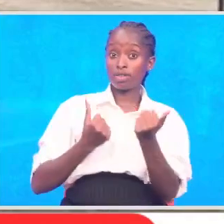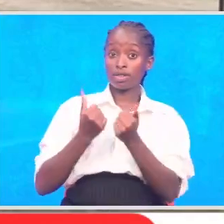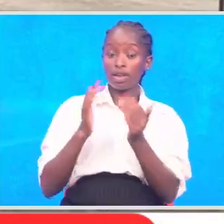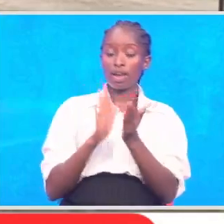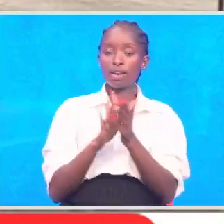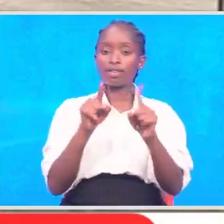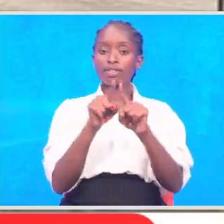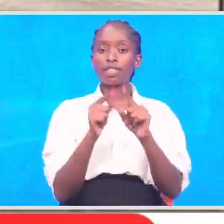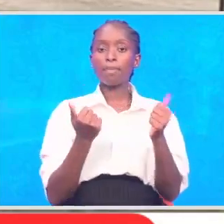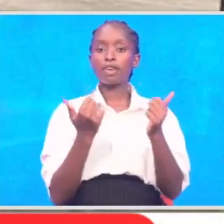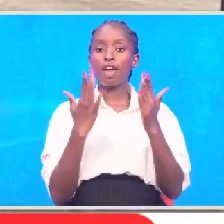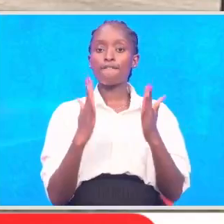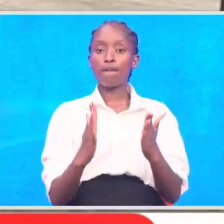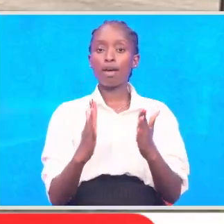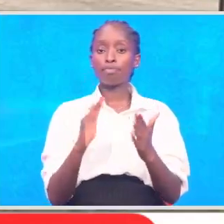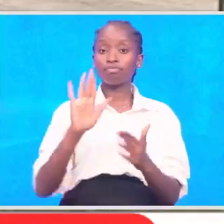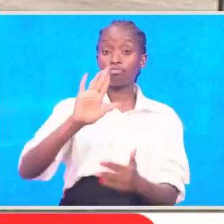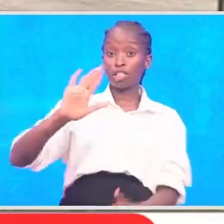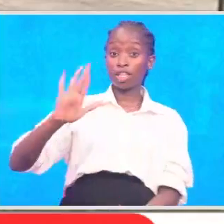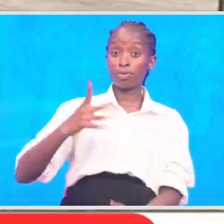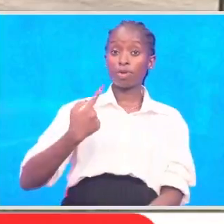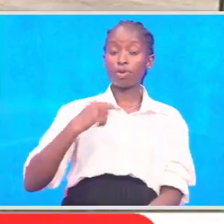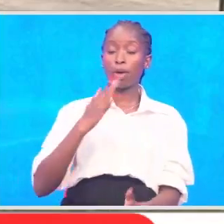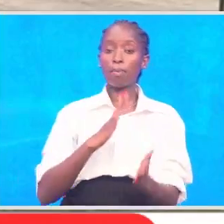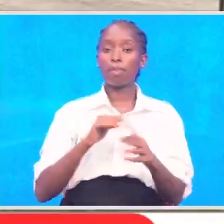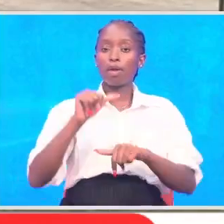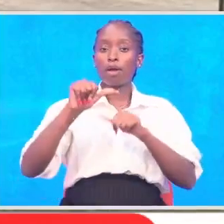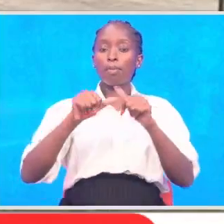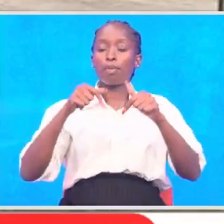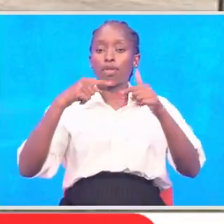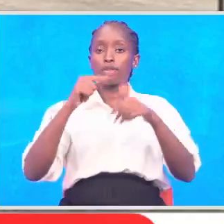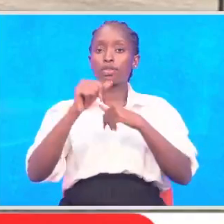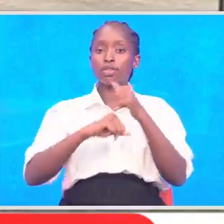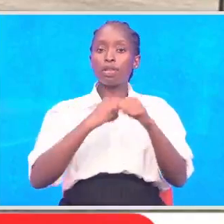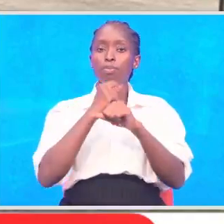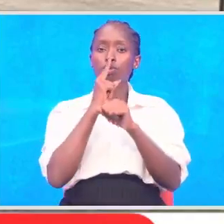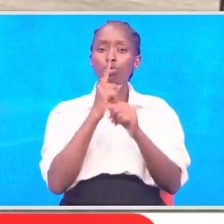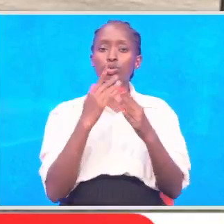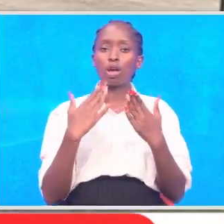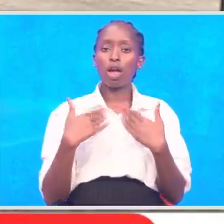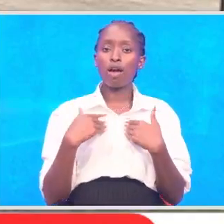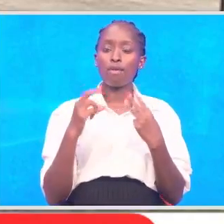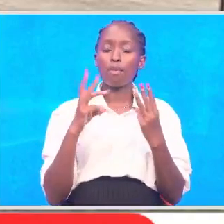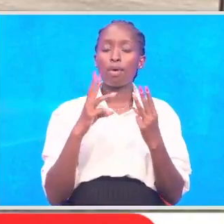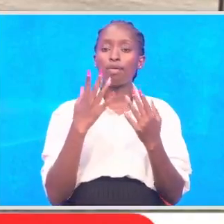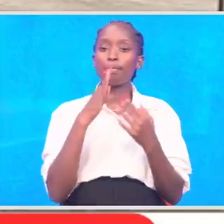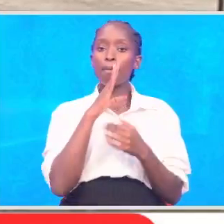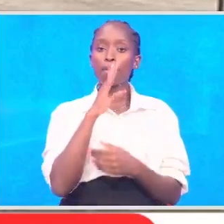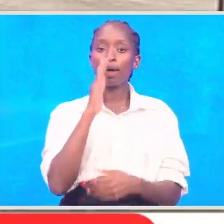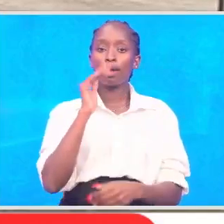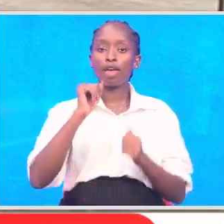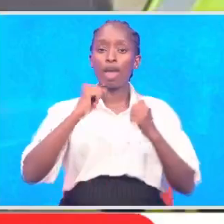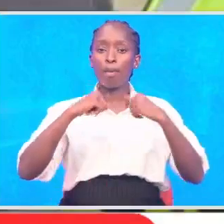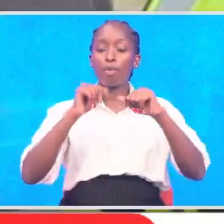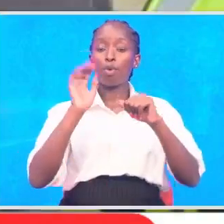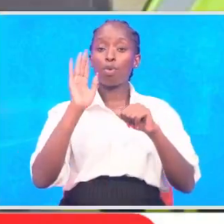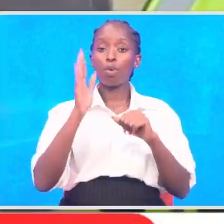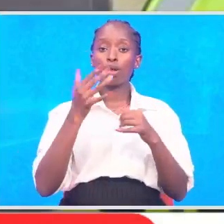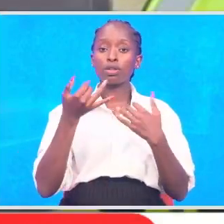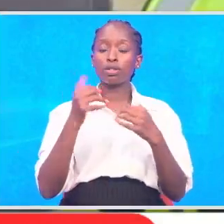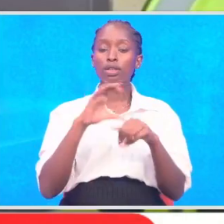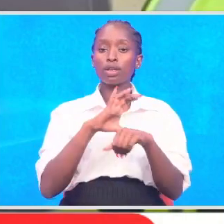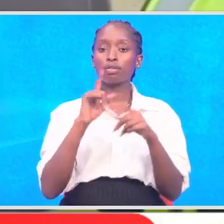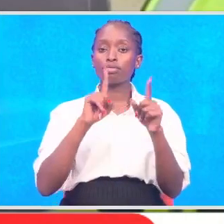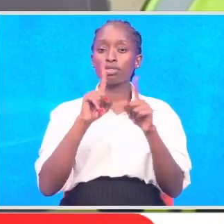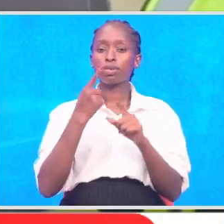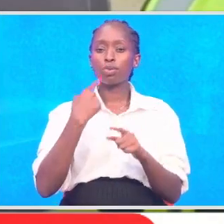themselves to prepare and plan for their journeys well in advance, to ensure they're well rested to be able to undertake the trip. We have